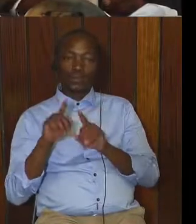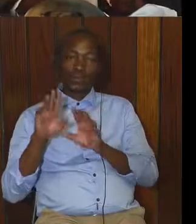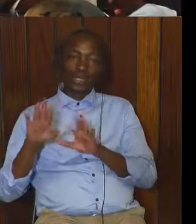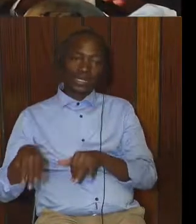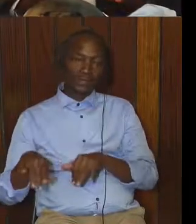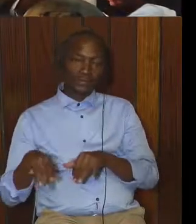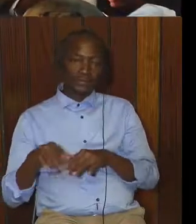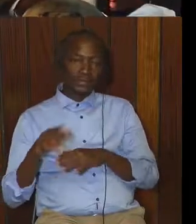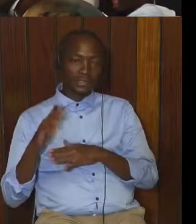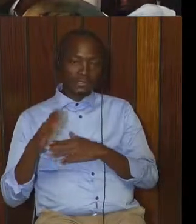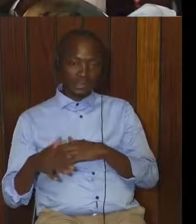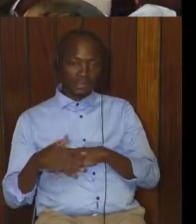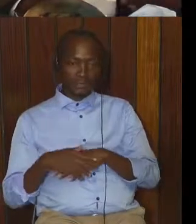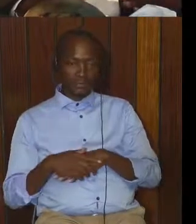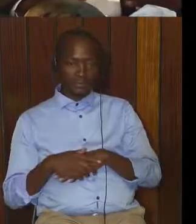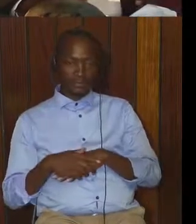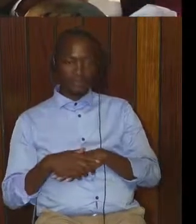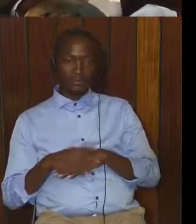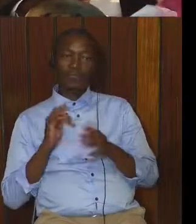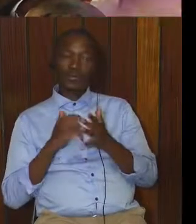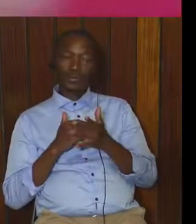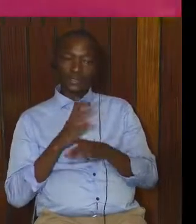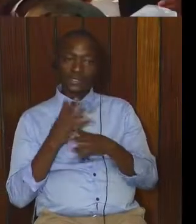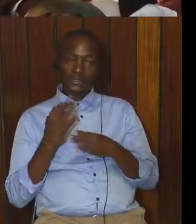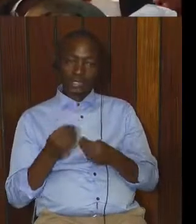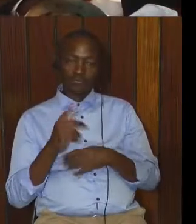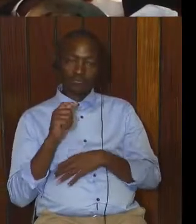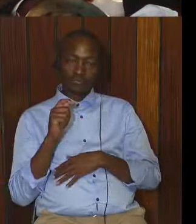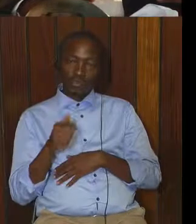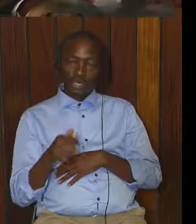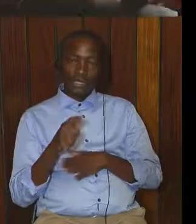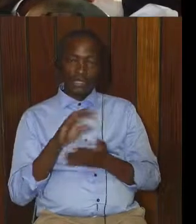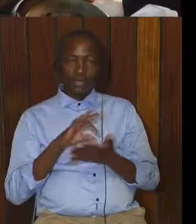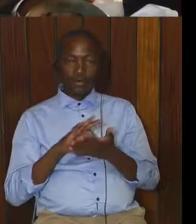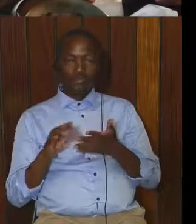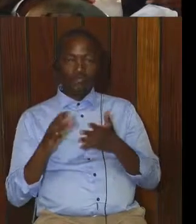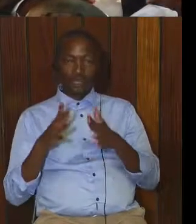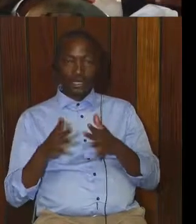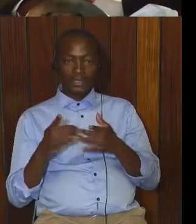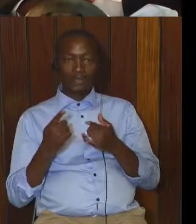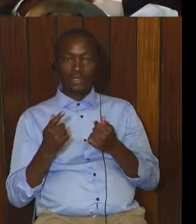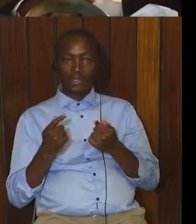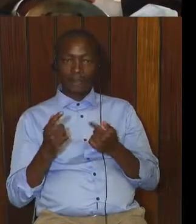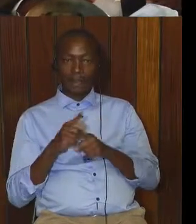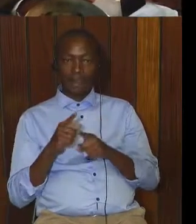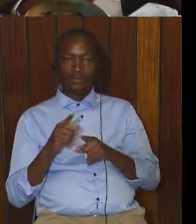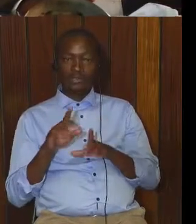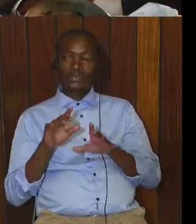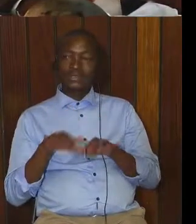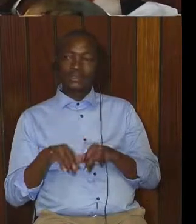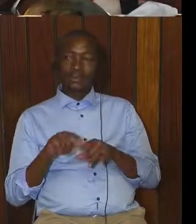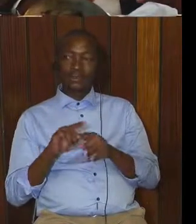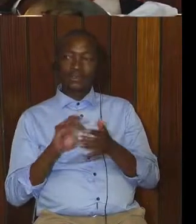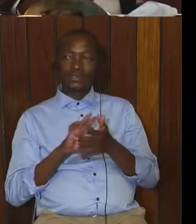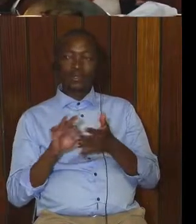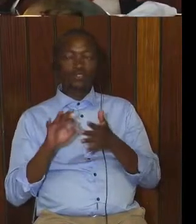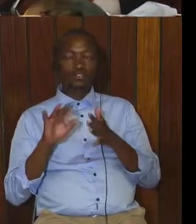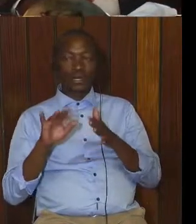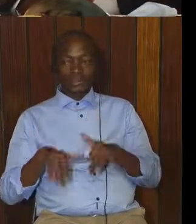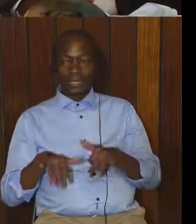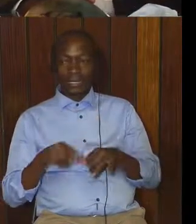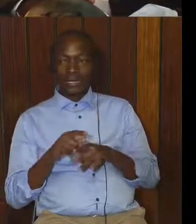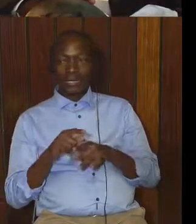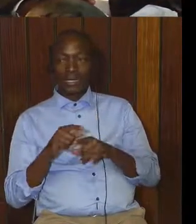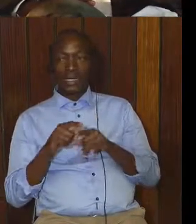that case, we'll just have to pay the contractor for the amount outstanding, because the contractor has indicated to